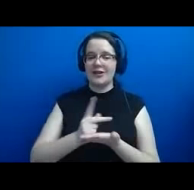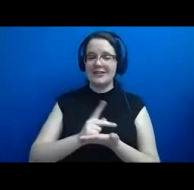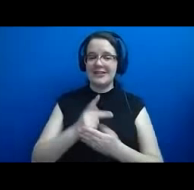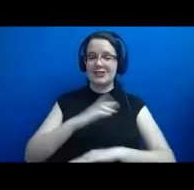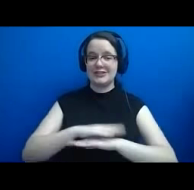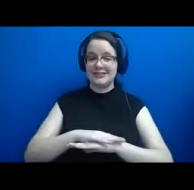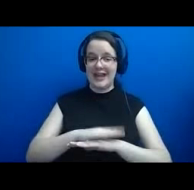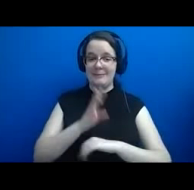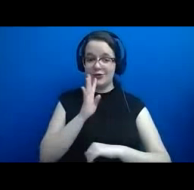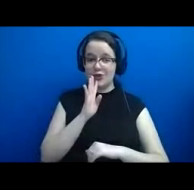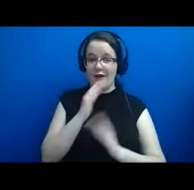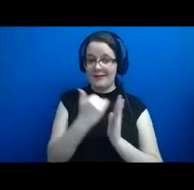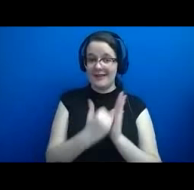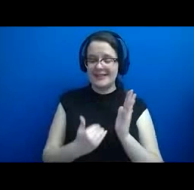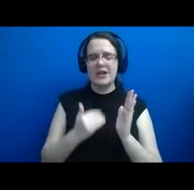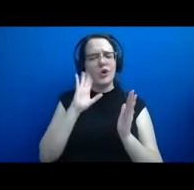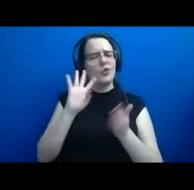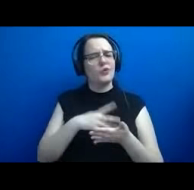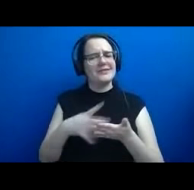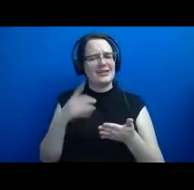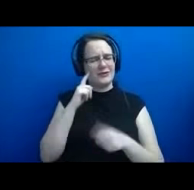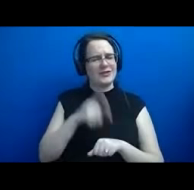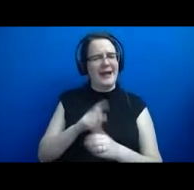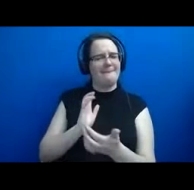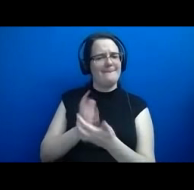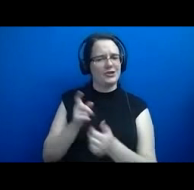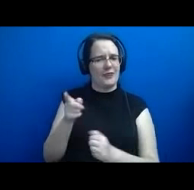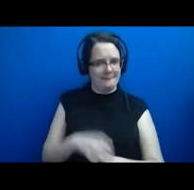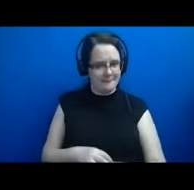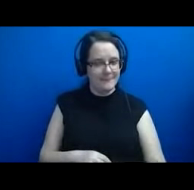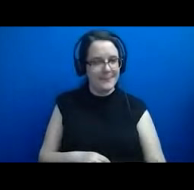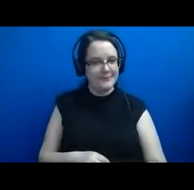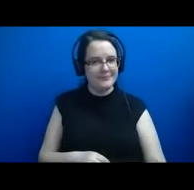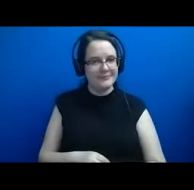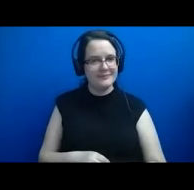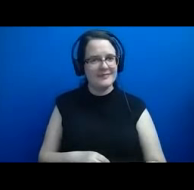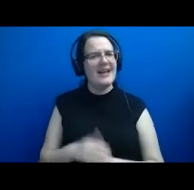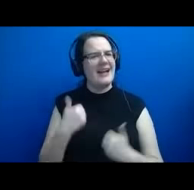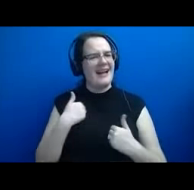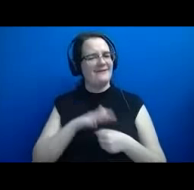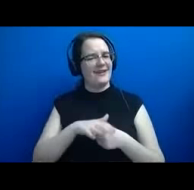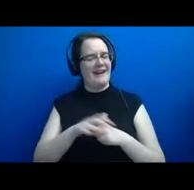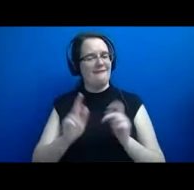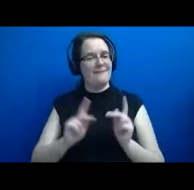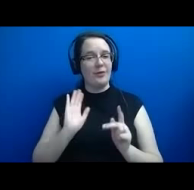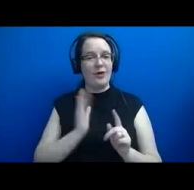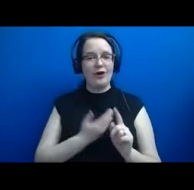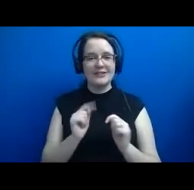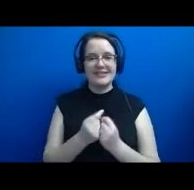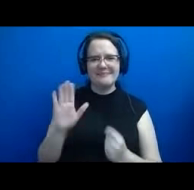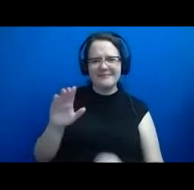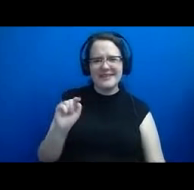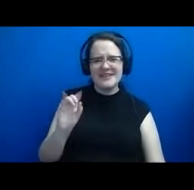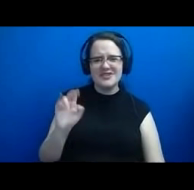out to them and schedule it at a time that's convenient for them. So there's enough people on our team. Toyin, I got you. I